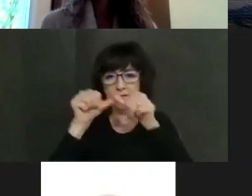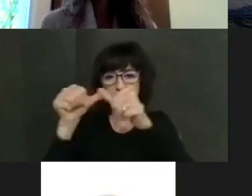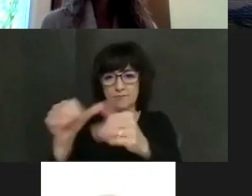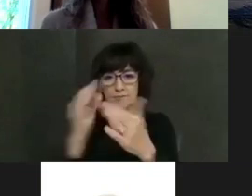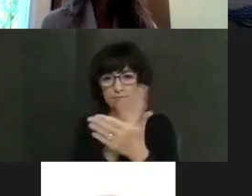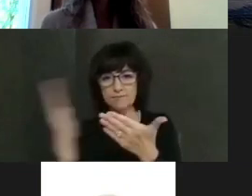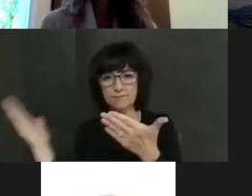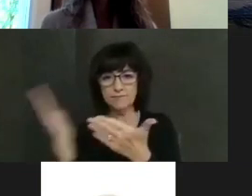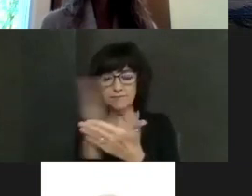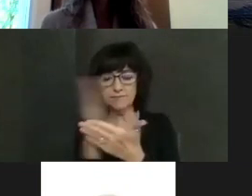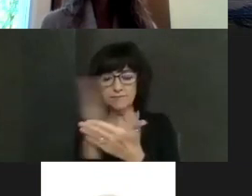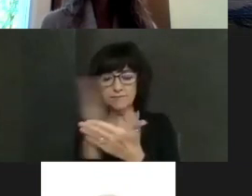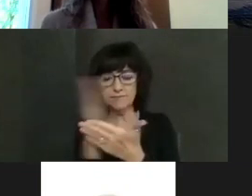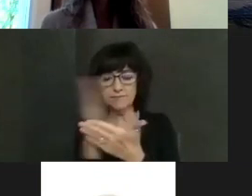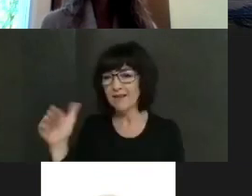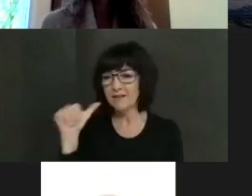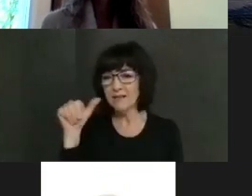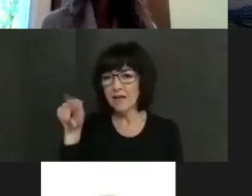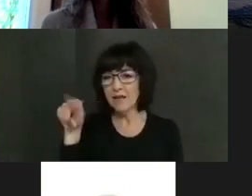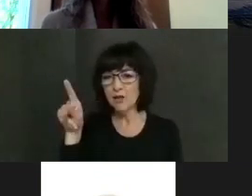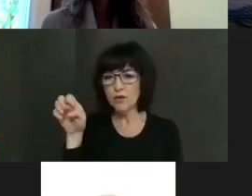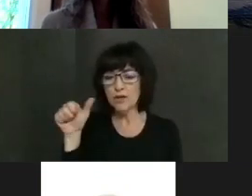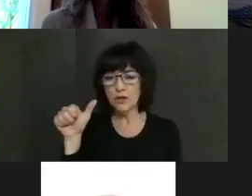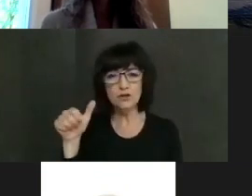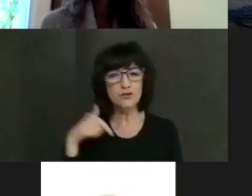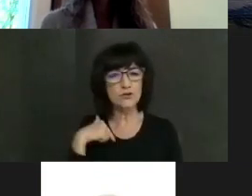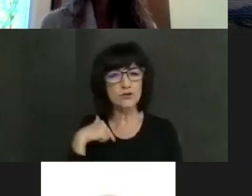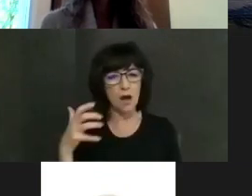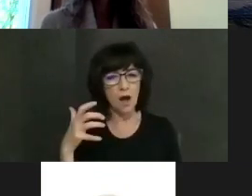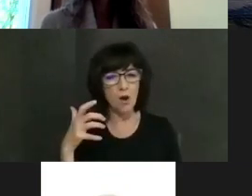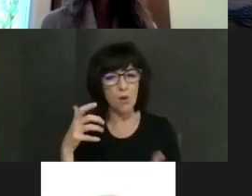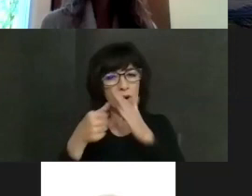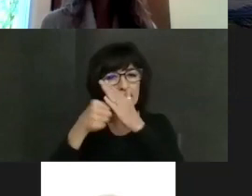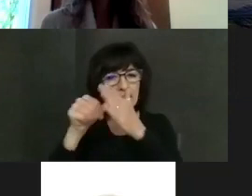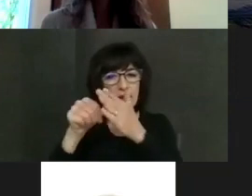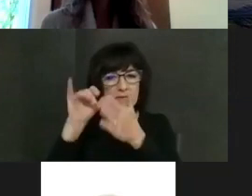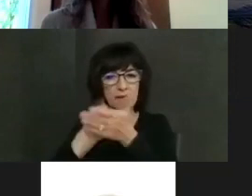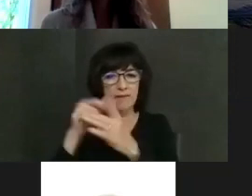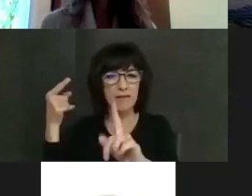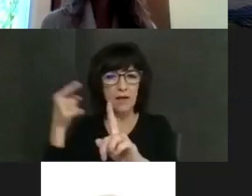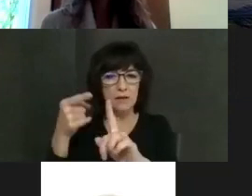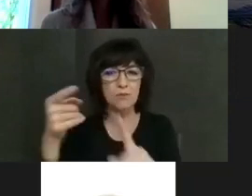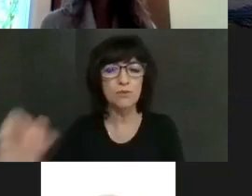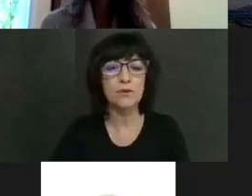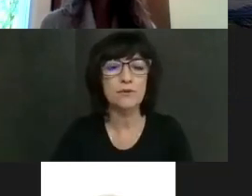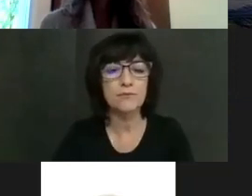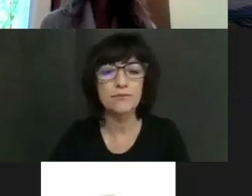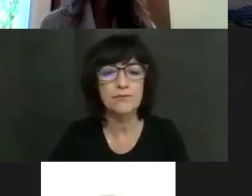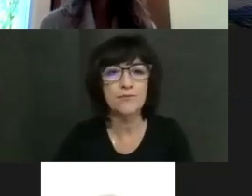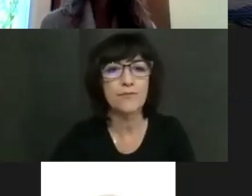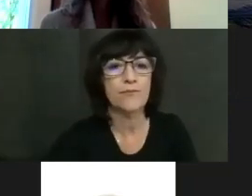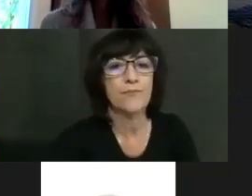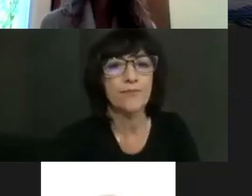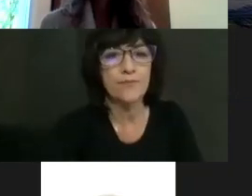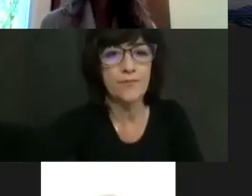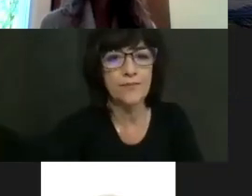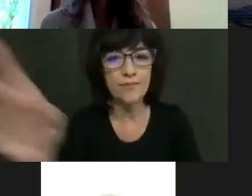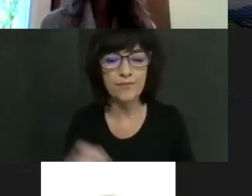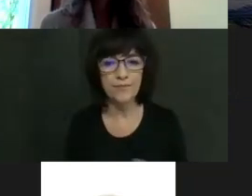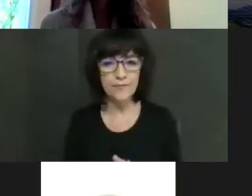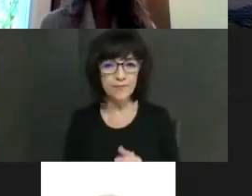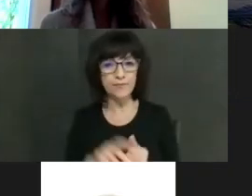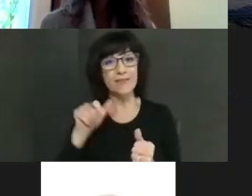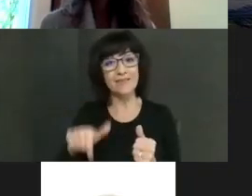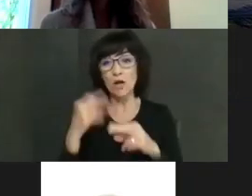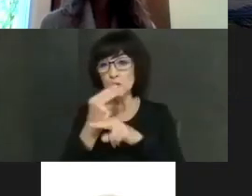Thank you, Andrea. And I think it's really, I want to underscore that point that this COVID alert, as Ben mentioned, uses Bluetooth technology. It